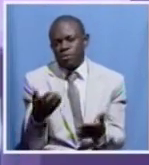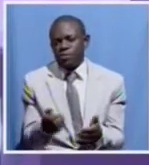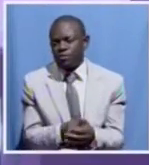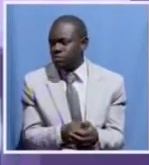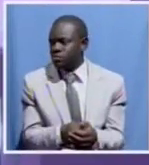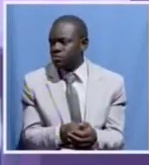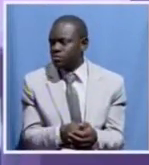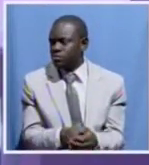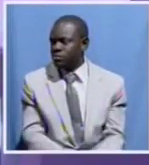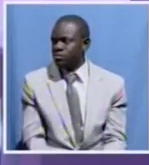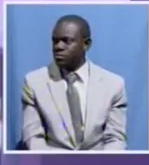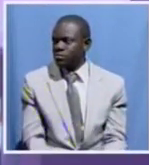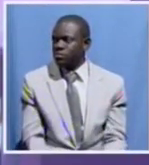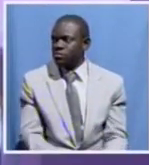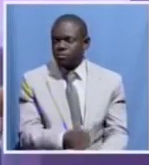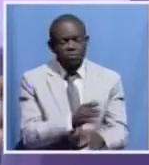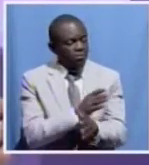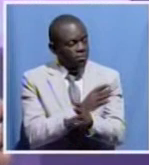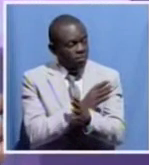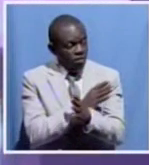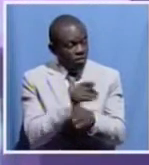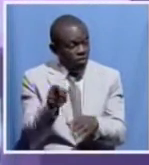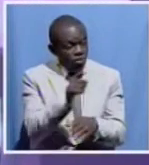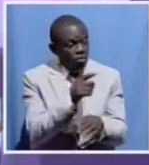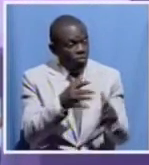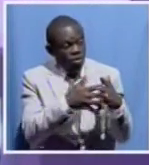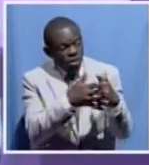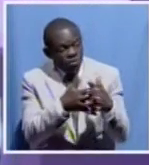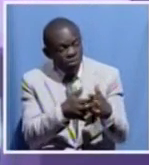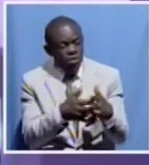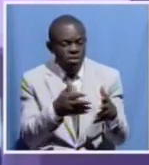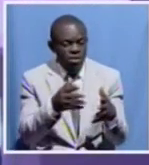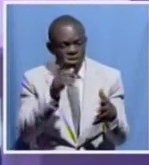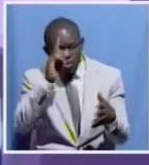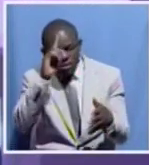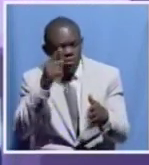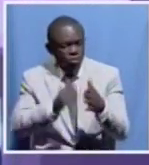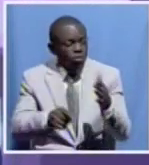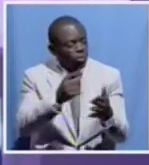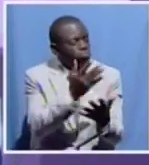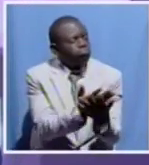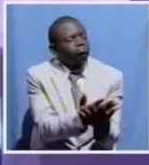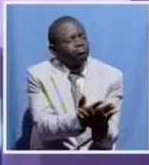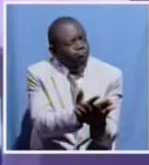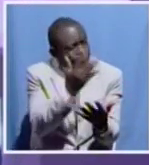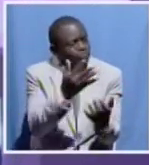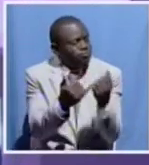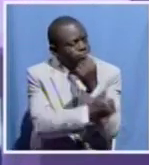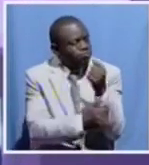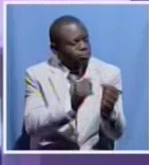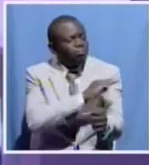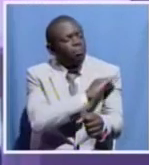difference in strengths? These countries are strong countries with a lot of money being pumped into Zambia, and probably they have more